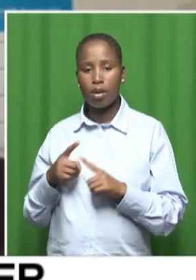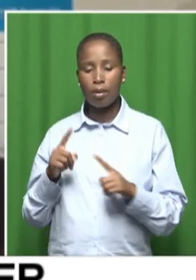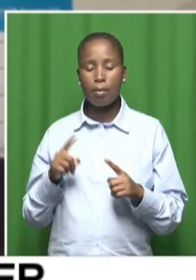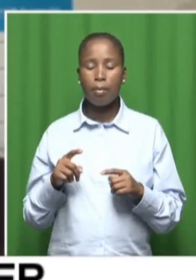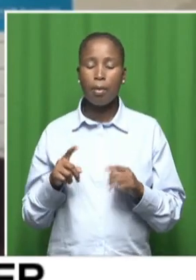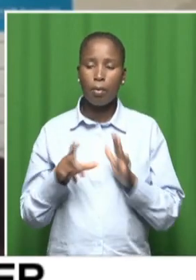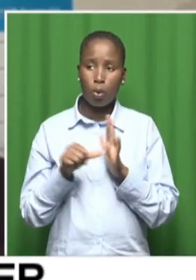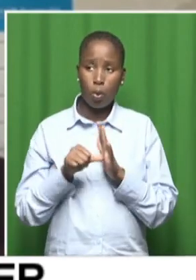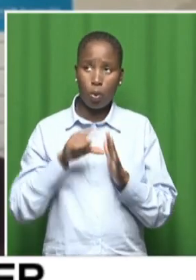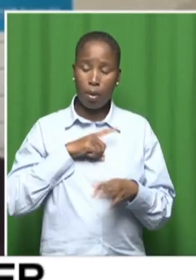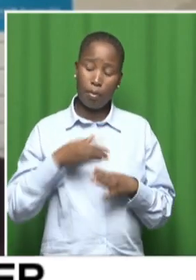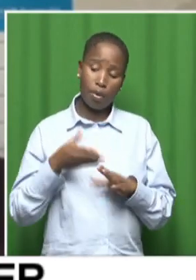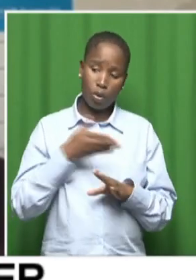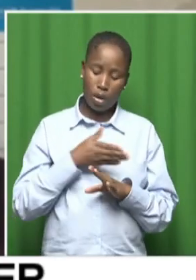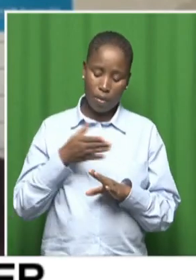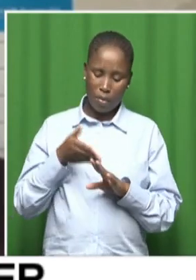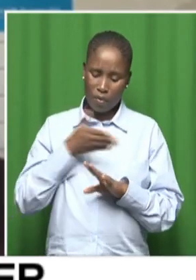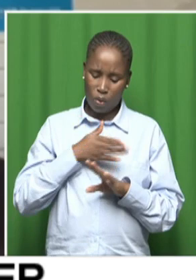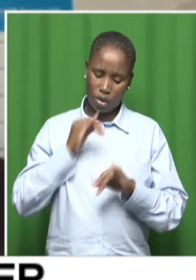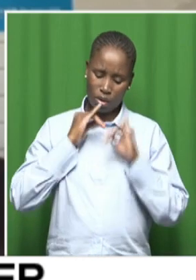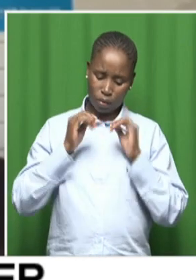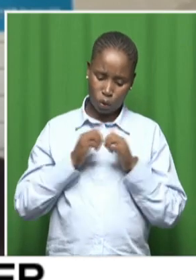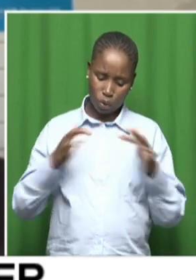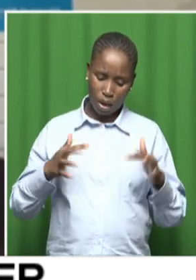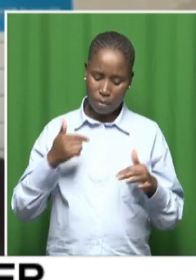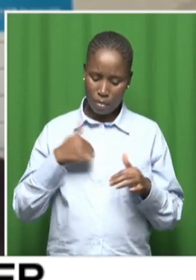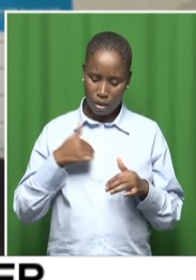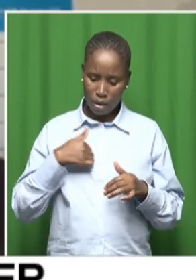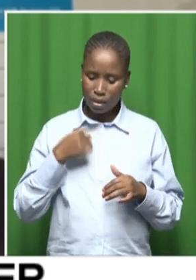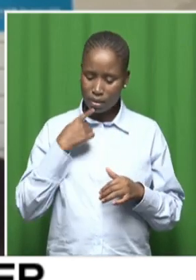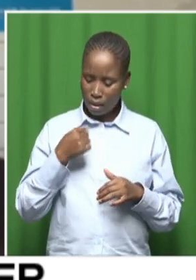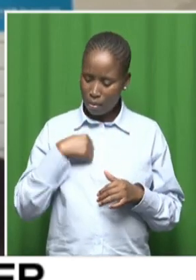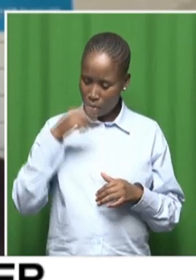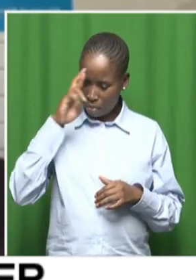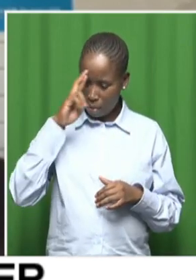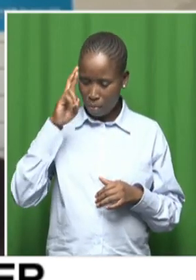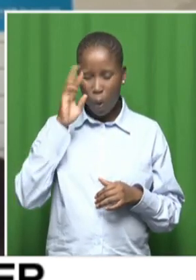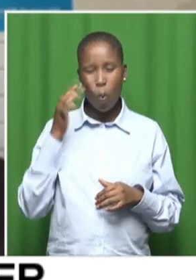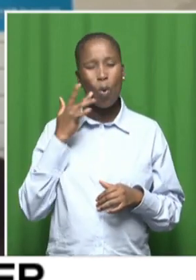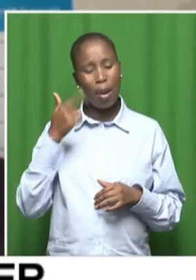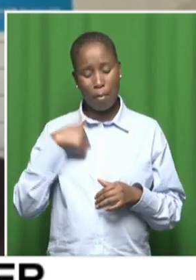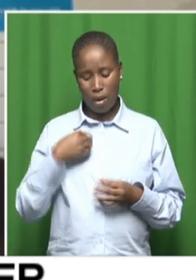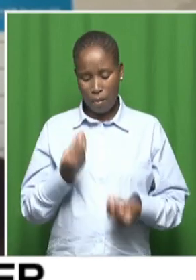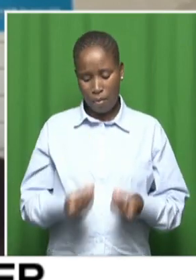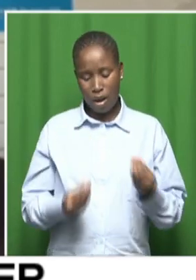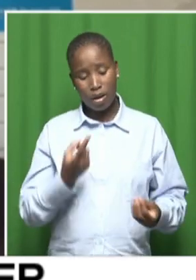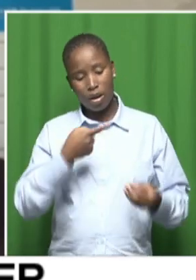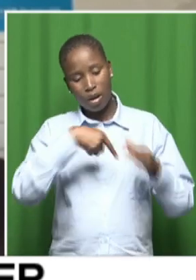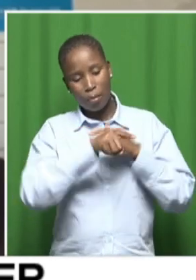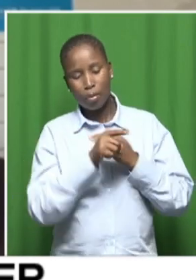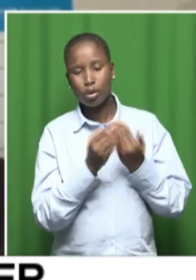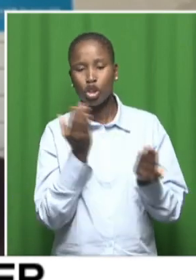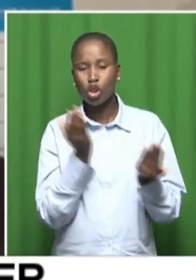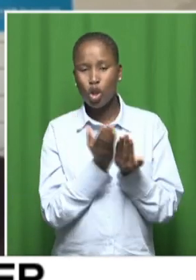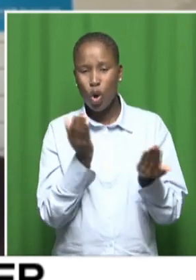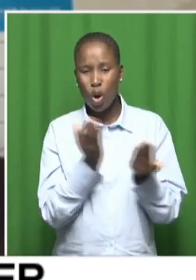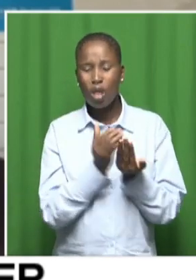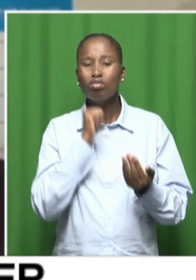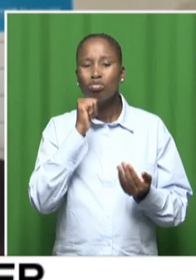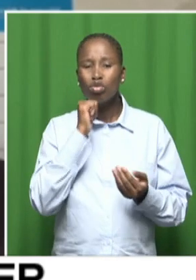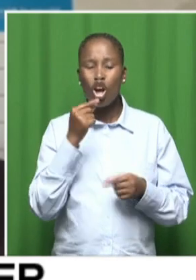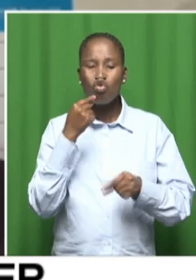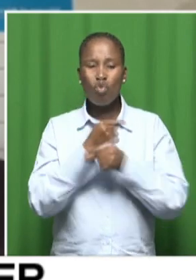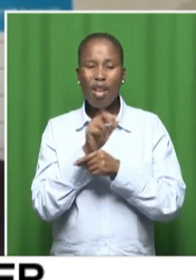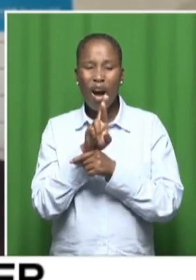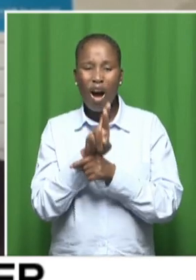the interview. We were just saying, I remember enrolling my kids into school, or in whether it be from a grade R or